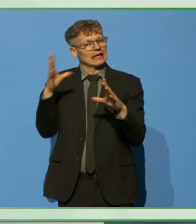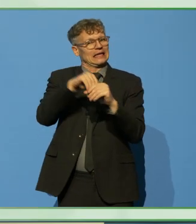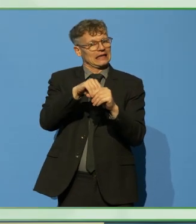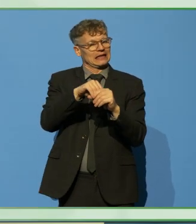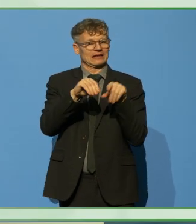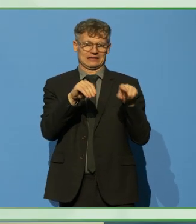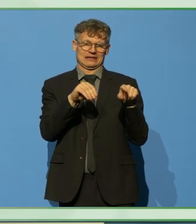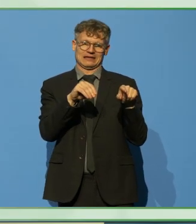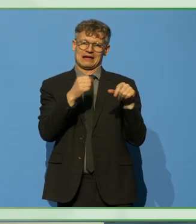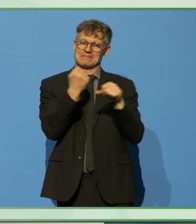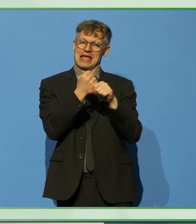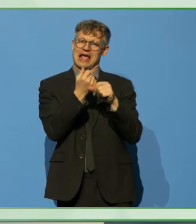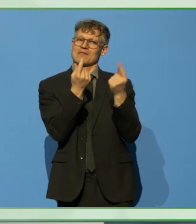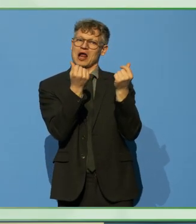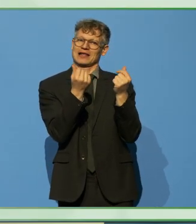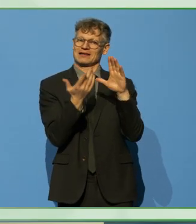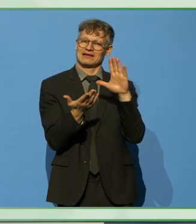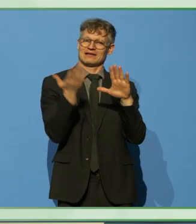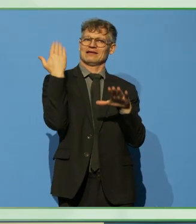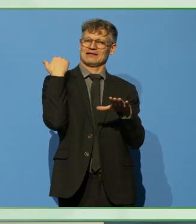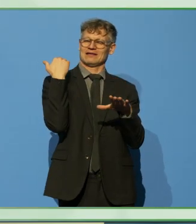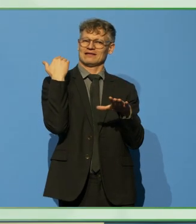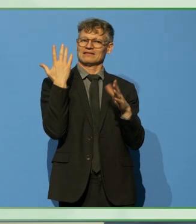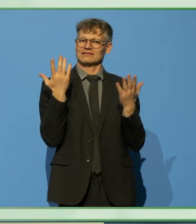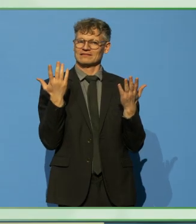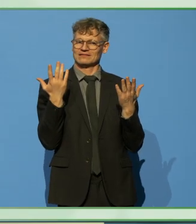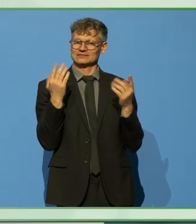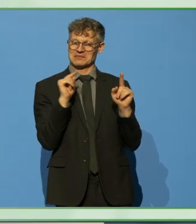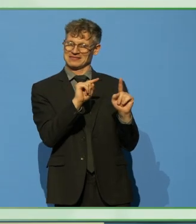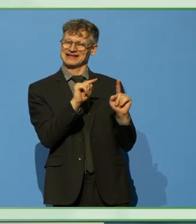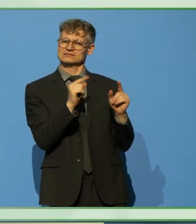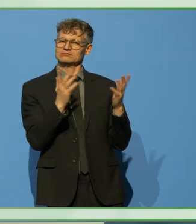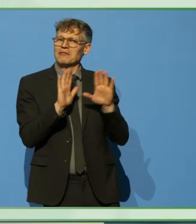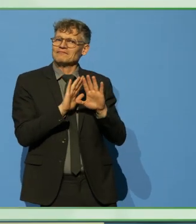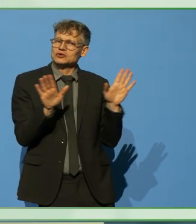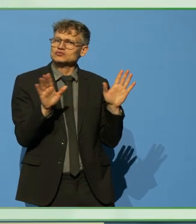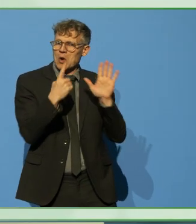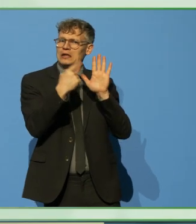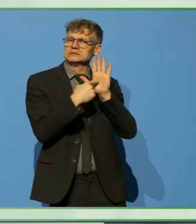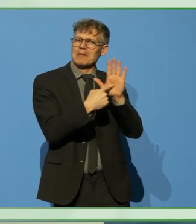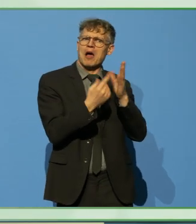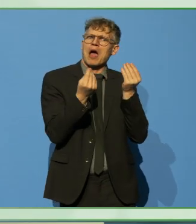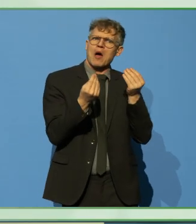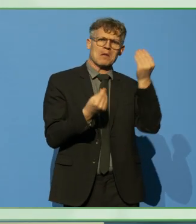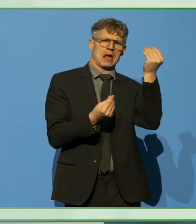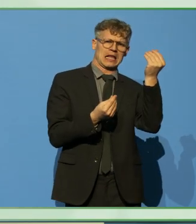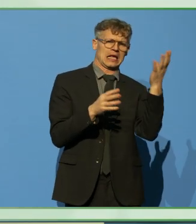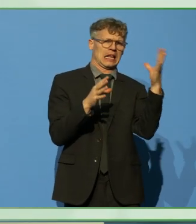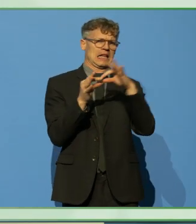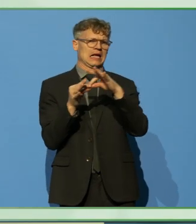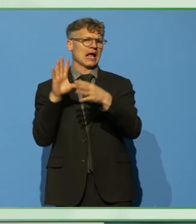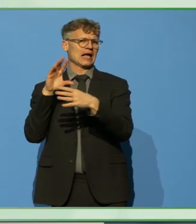an inbuilt feature from the very start of it. So that is an example. That was 25 years